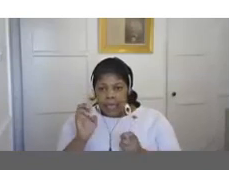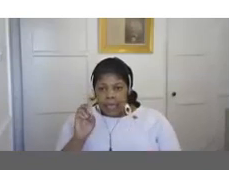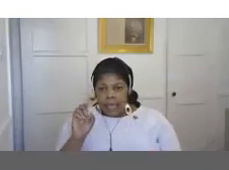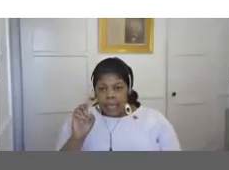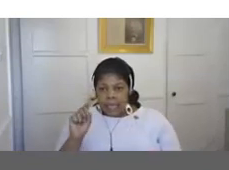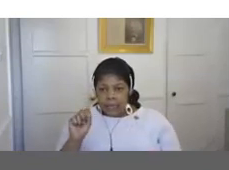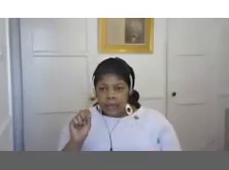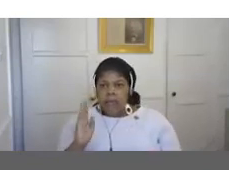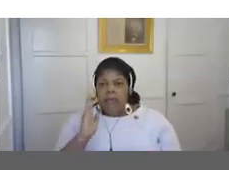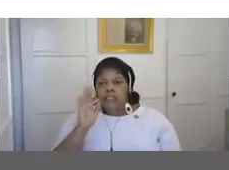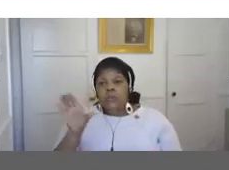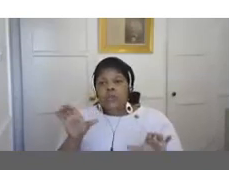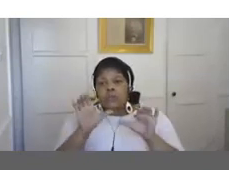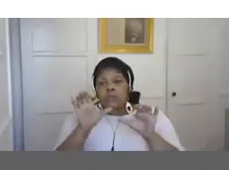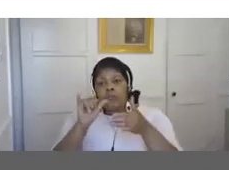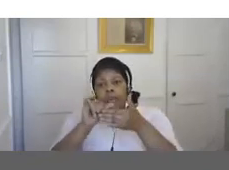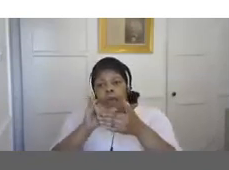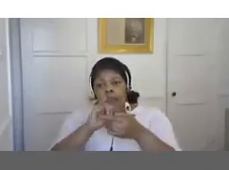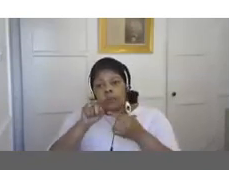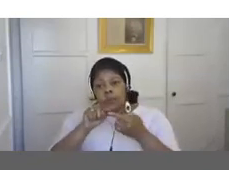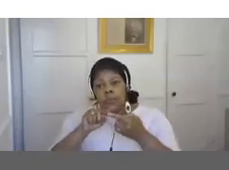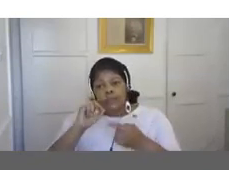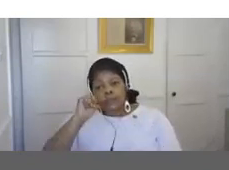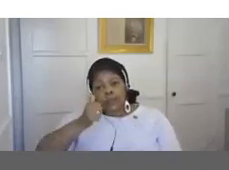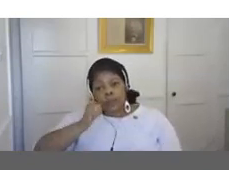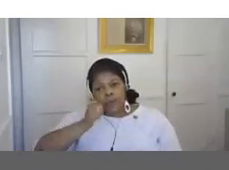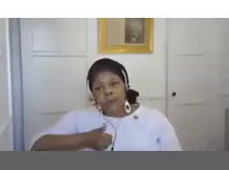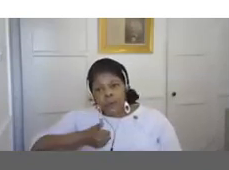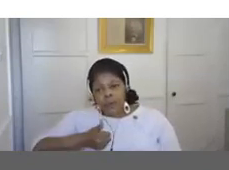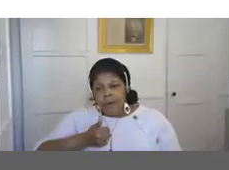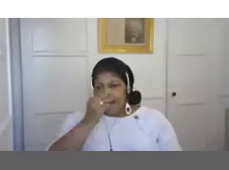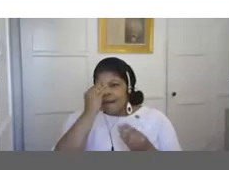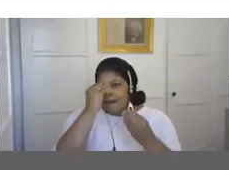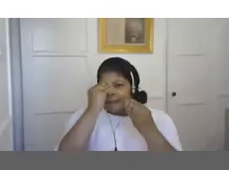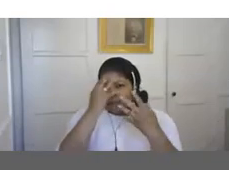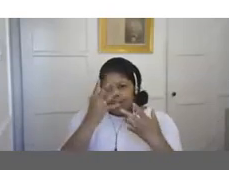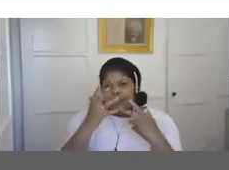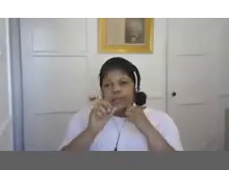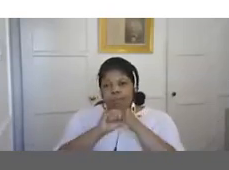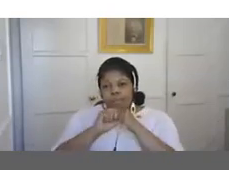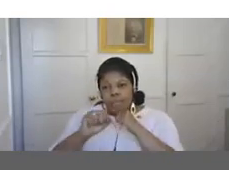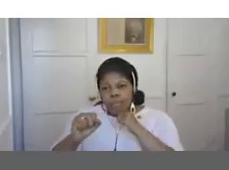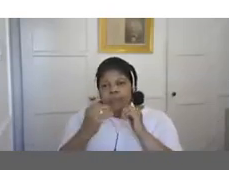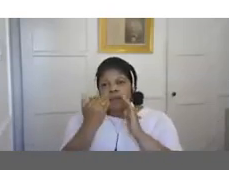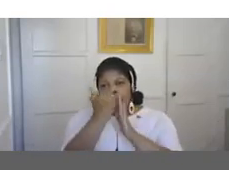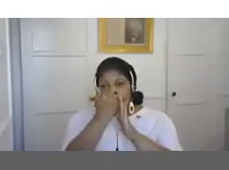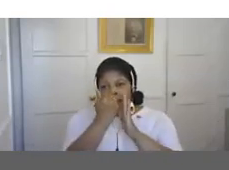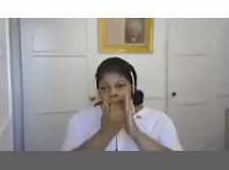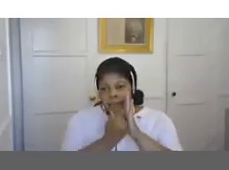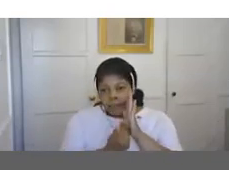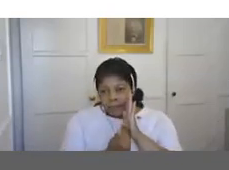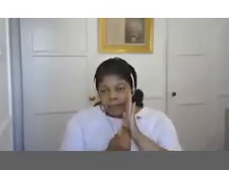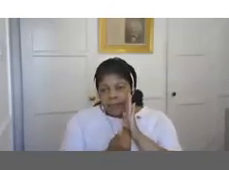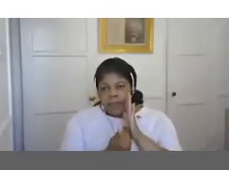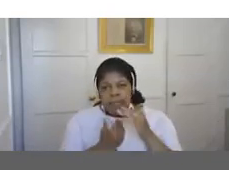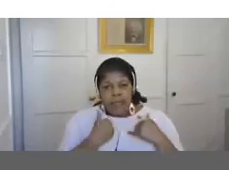next, tomorrow. And we'll finish all of this up. I told you that's a fairly extensive lesson. And there's all kinds